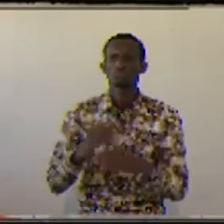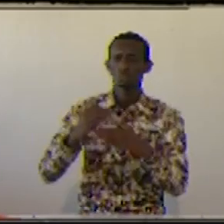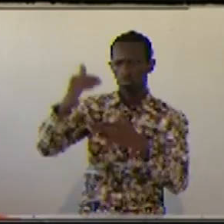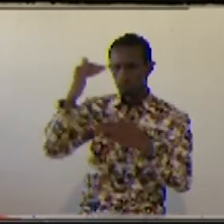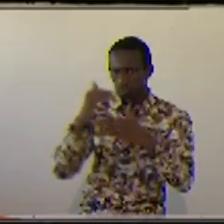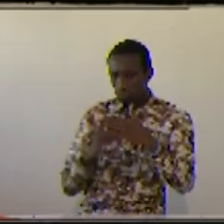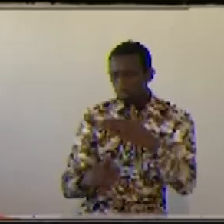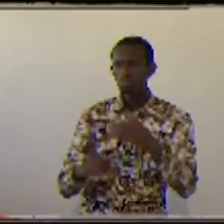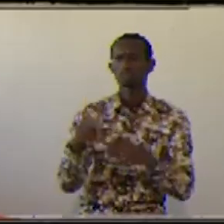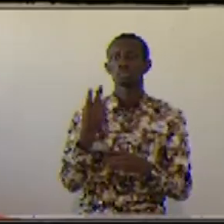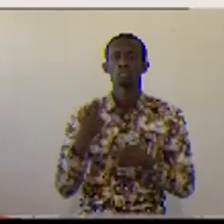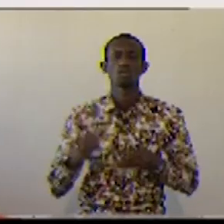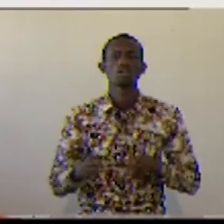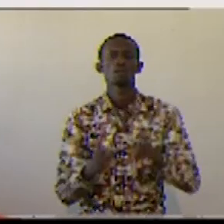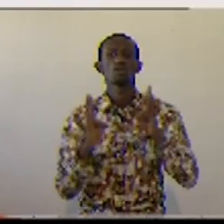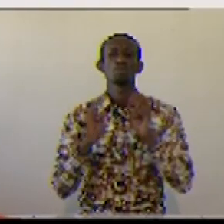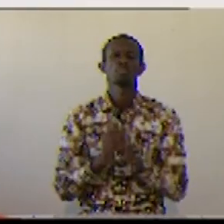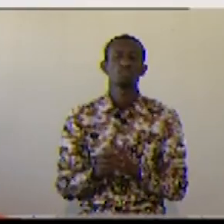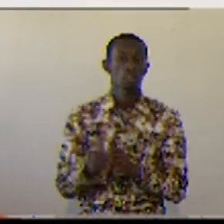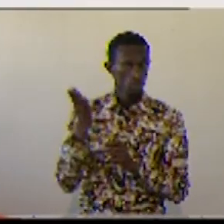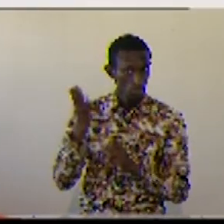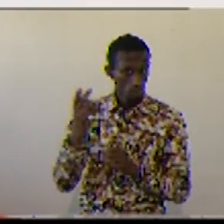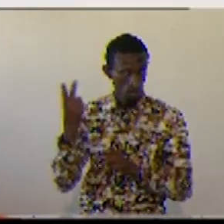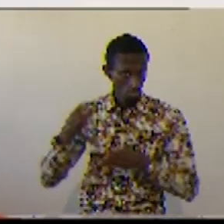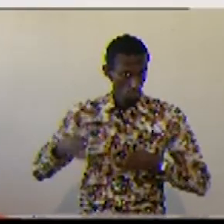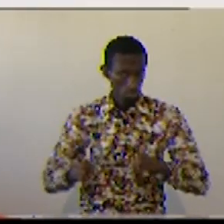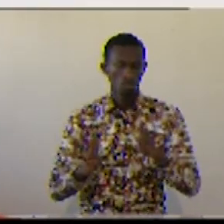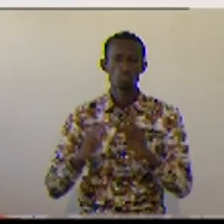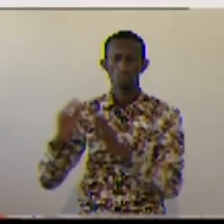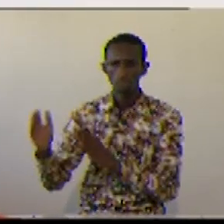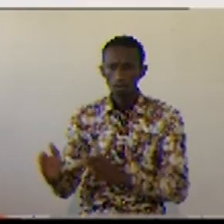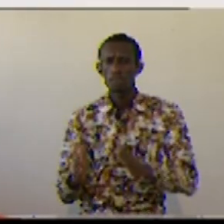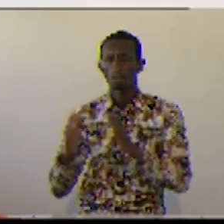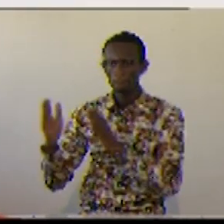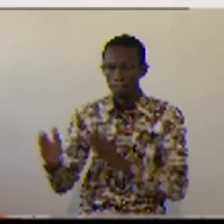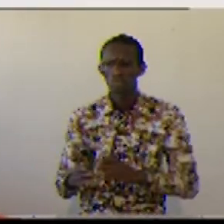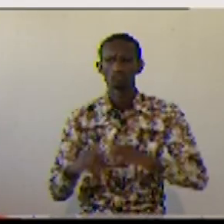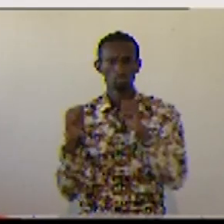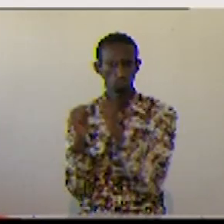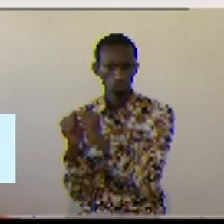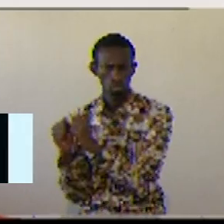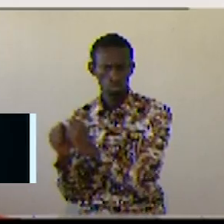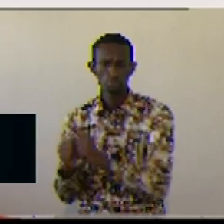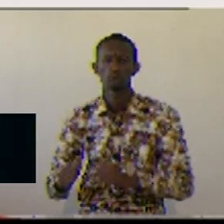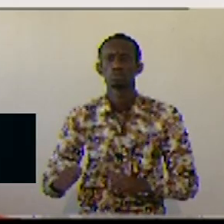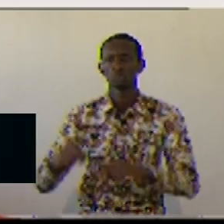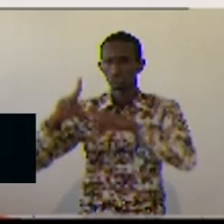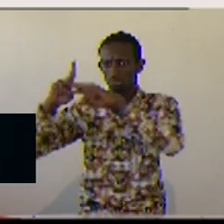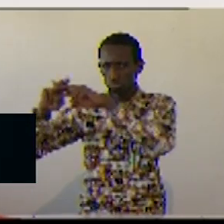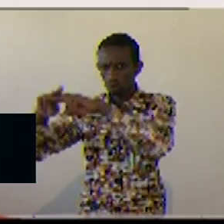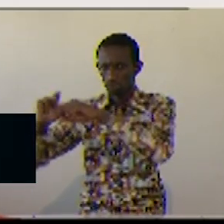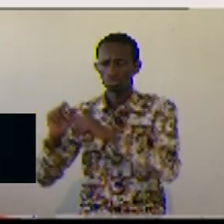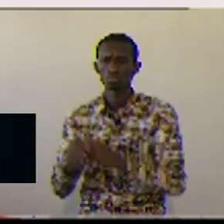The second method is preparing these soluble salts from a reaction of an acid with carbonates